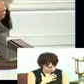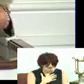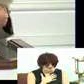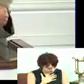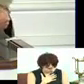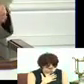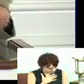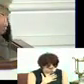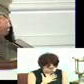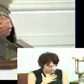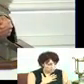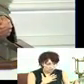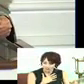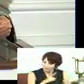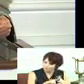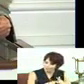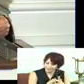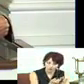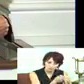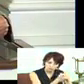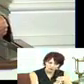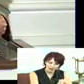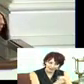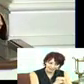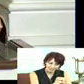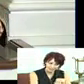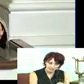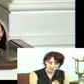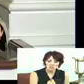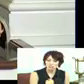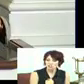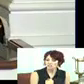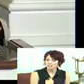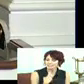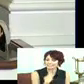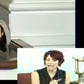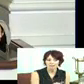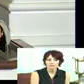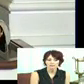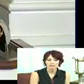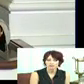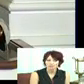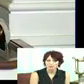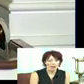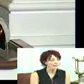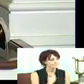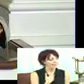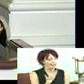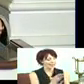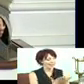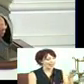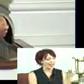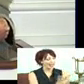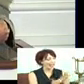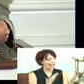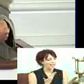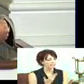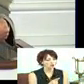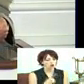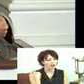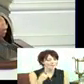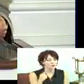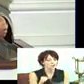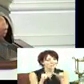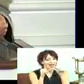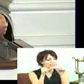And Sini began to pray. And she said, "My hands are everlasting. My lips